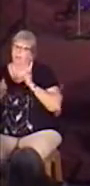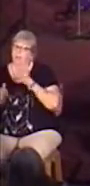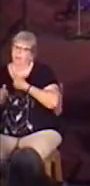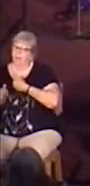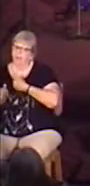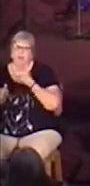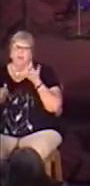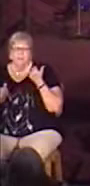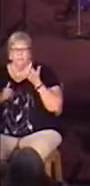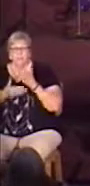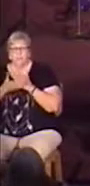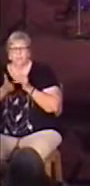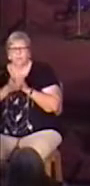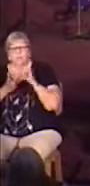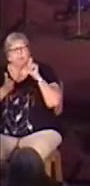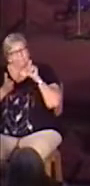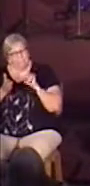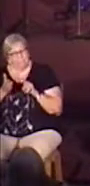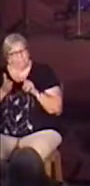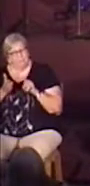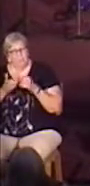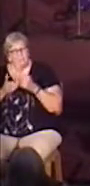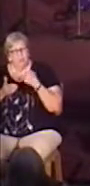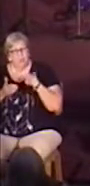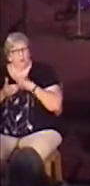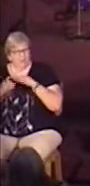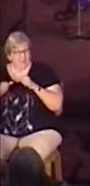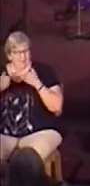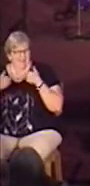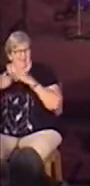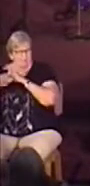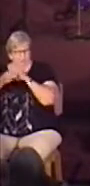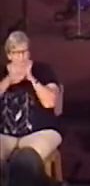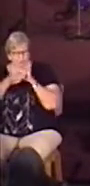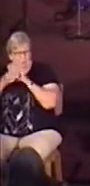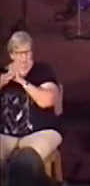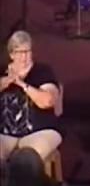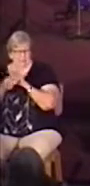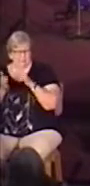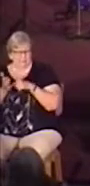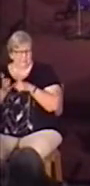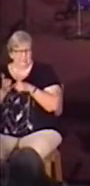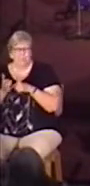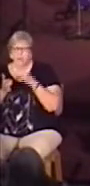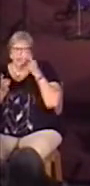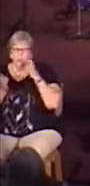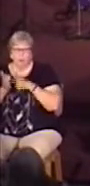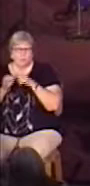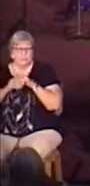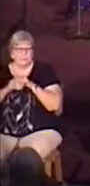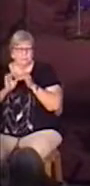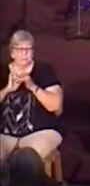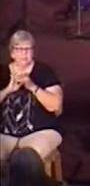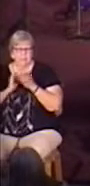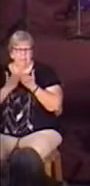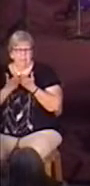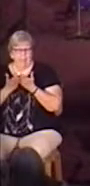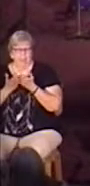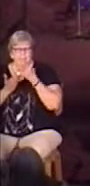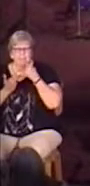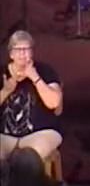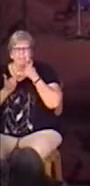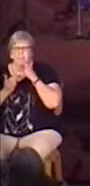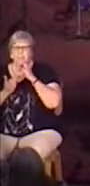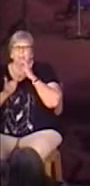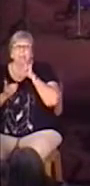aspect that we have to reach before we can even attain unity, and that's this. If you'll notice in the scripture that we read, it says, "Be